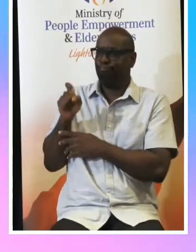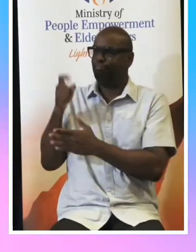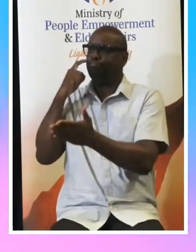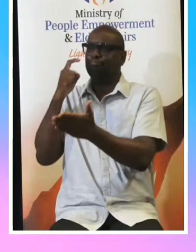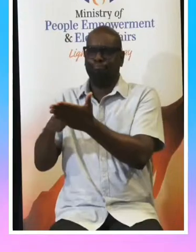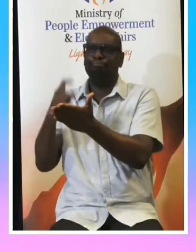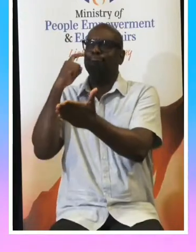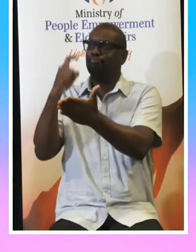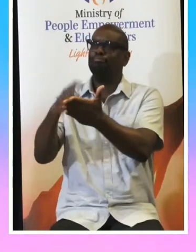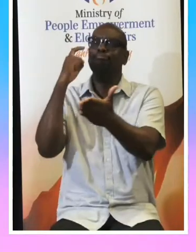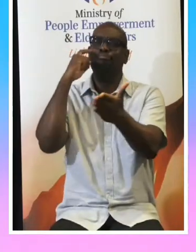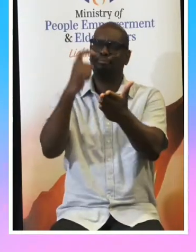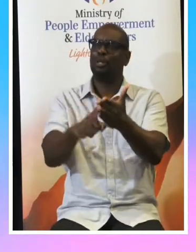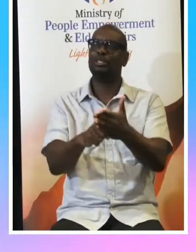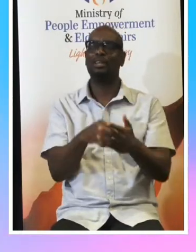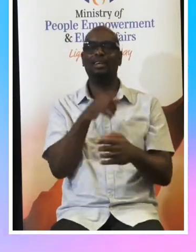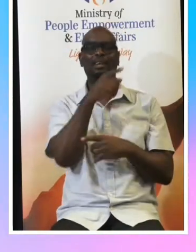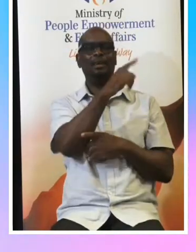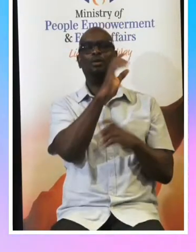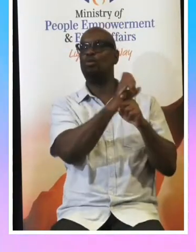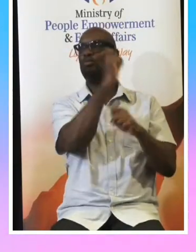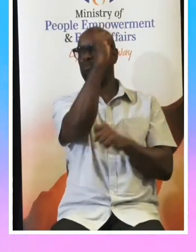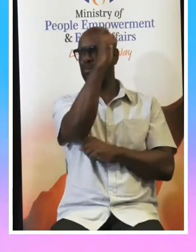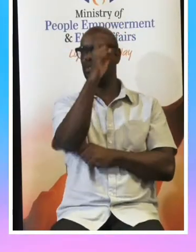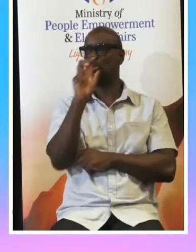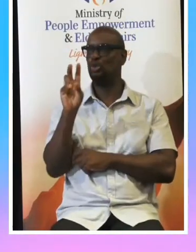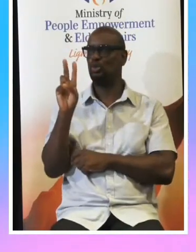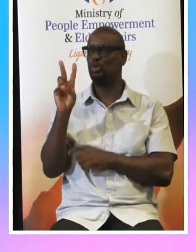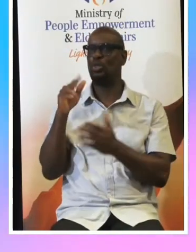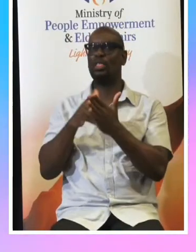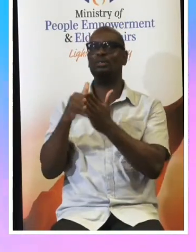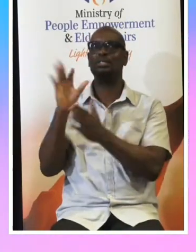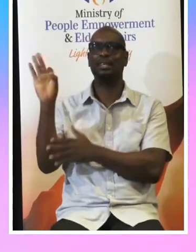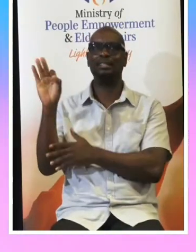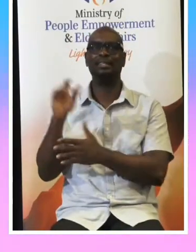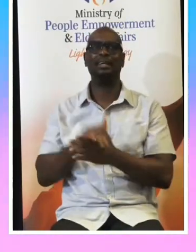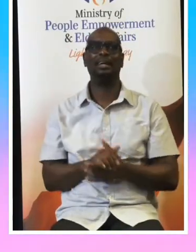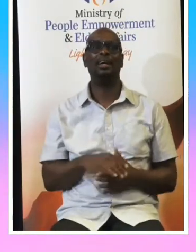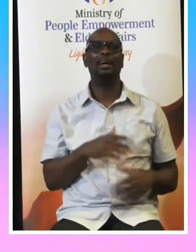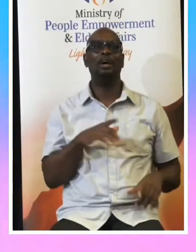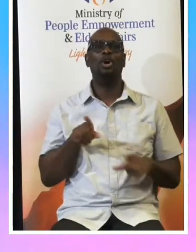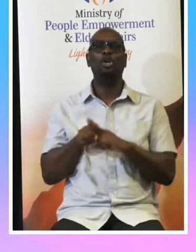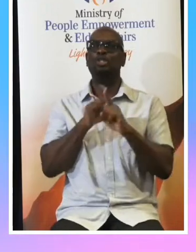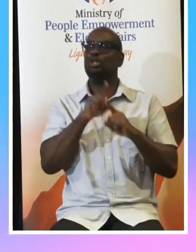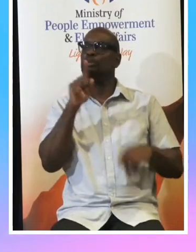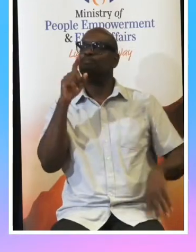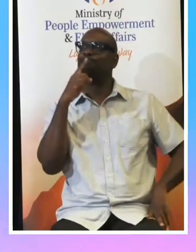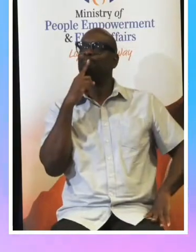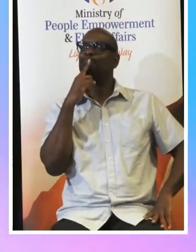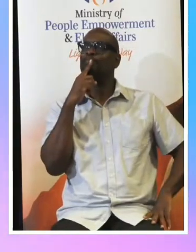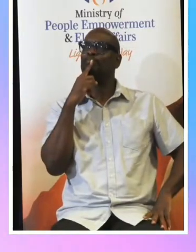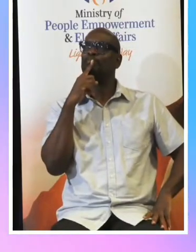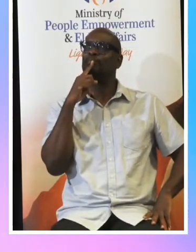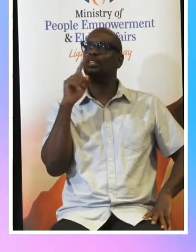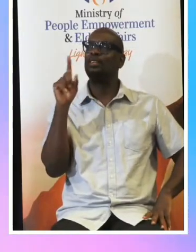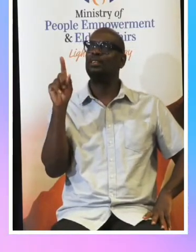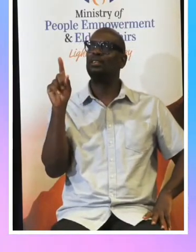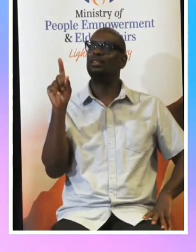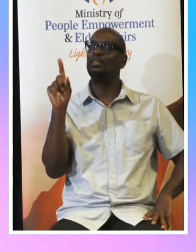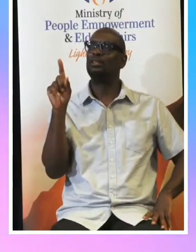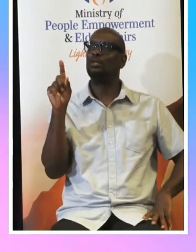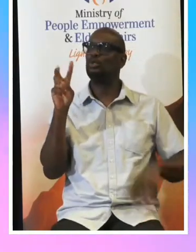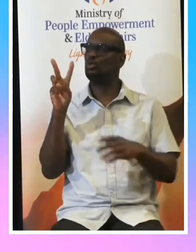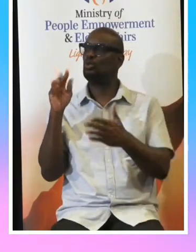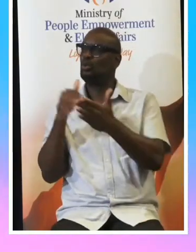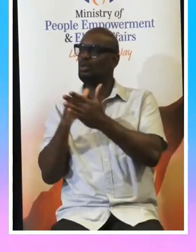that award in 2009. And then in 2011, he won the Craig Nurse